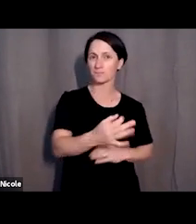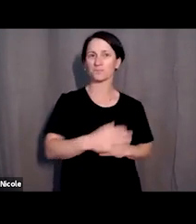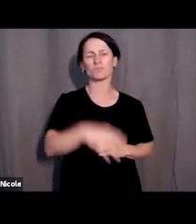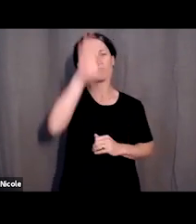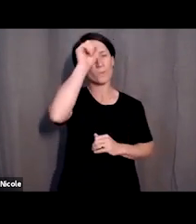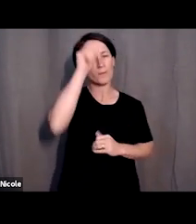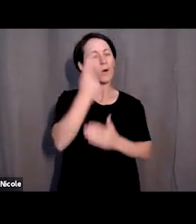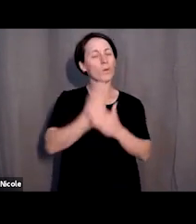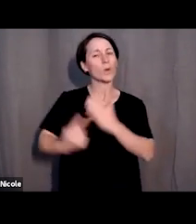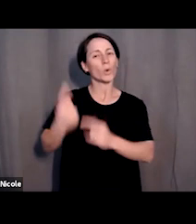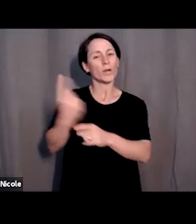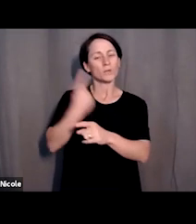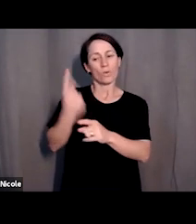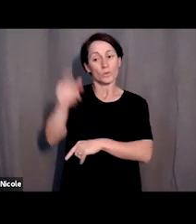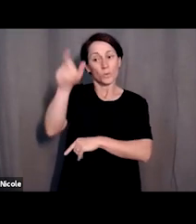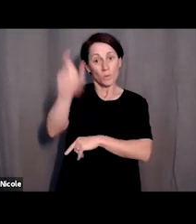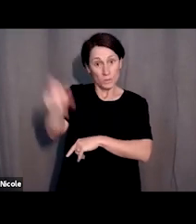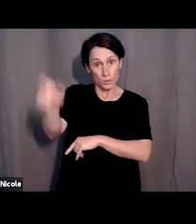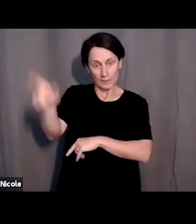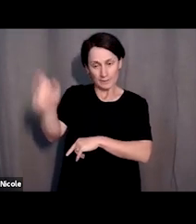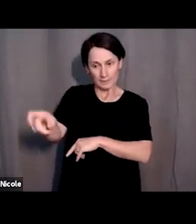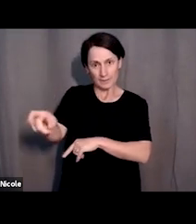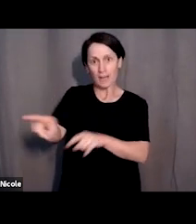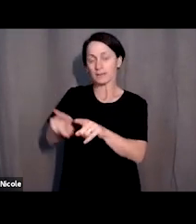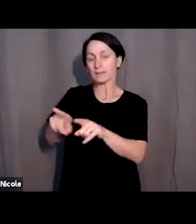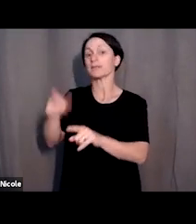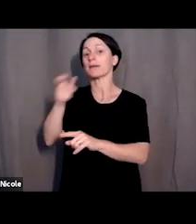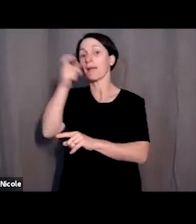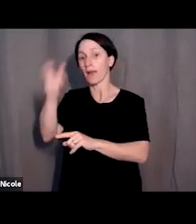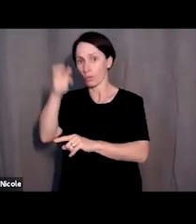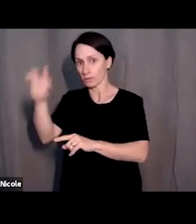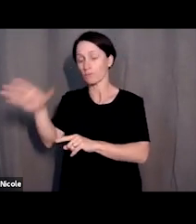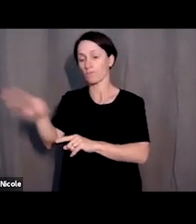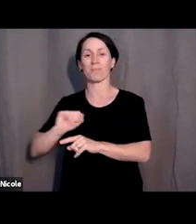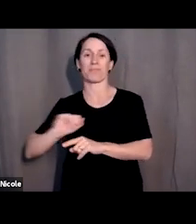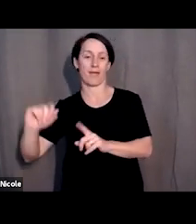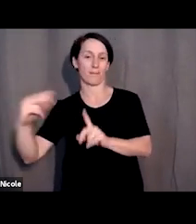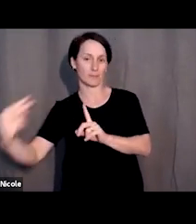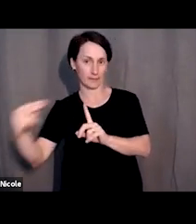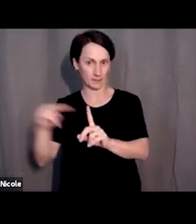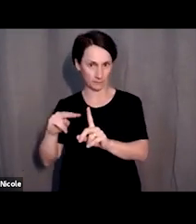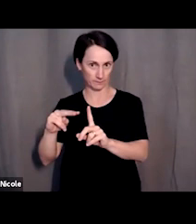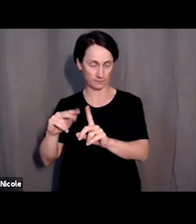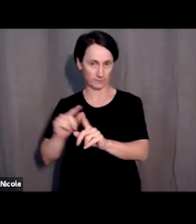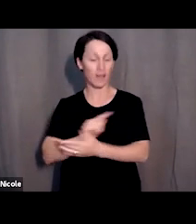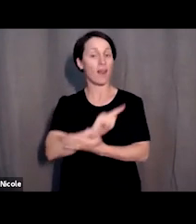we only spoke to consumers and carers, so this is all from that perspective. And then when we did the knowledge exchange, we were